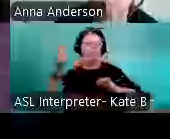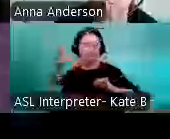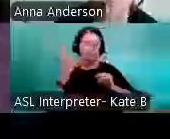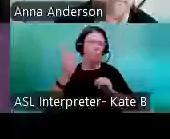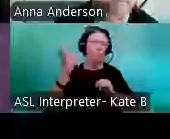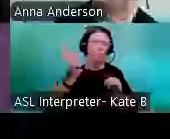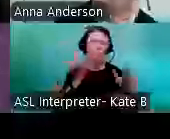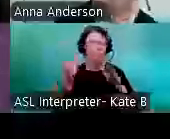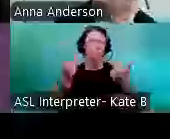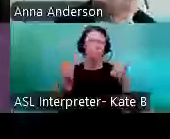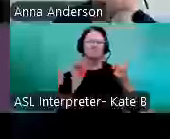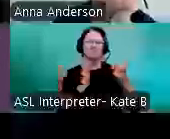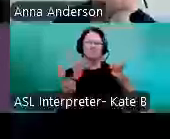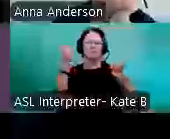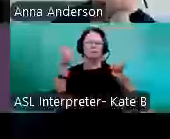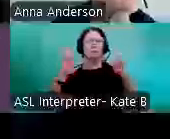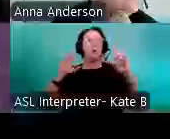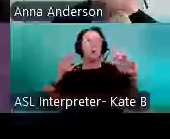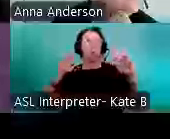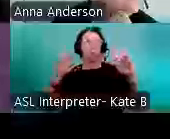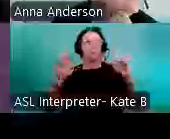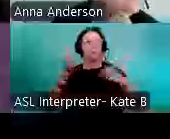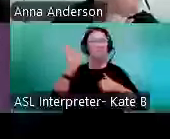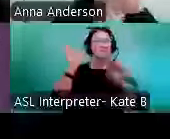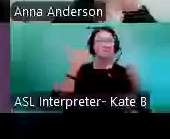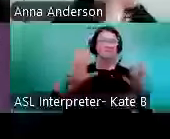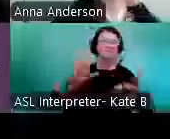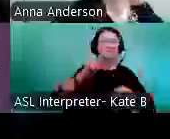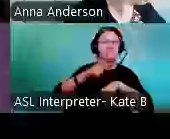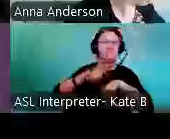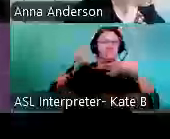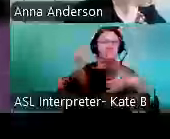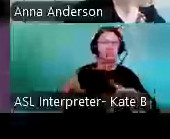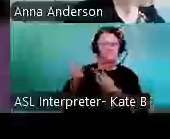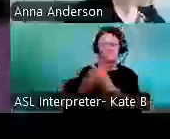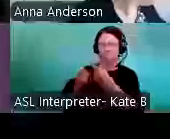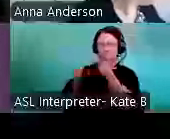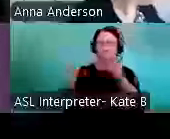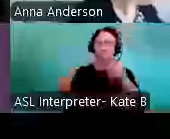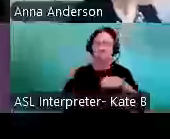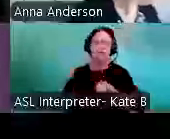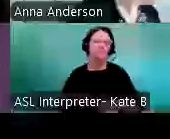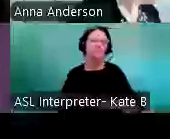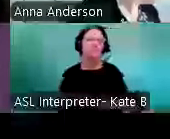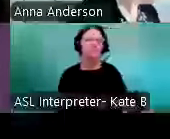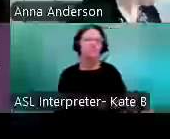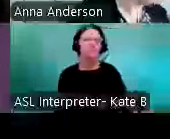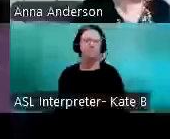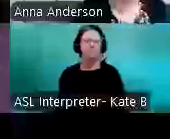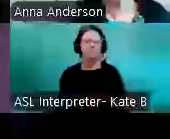break. And hopefully we'll have time at the end for people to ask questions as well.